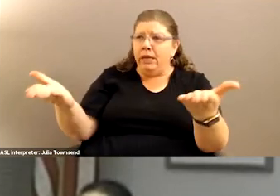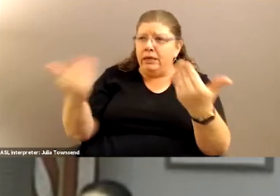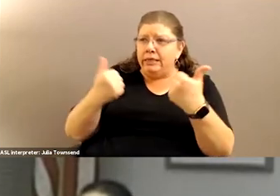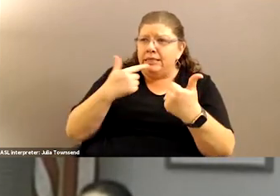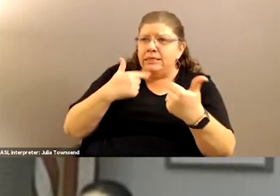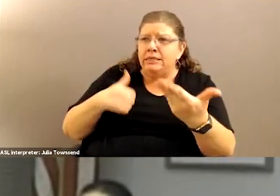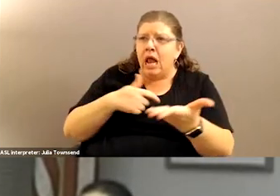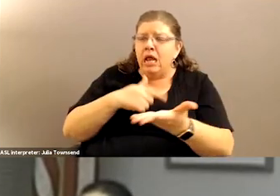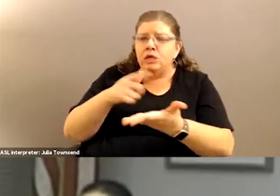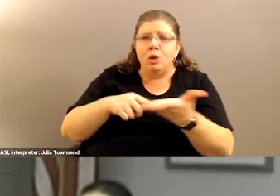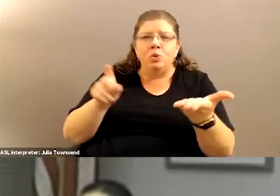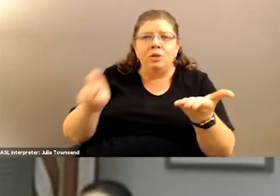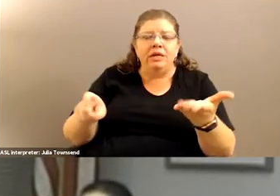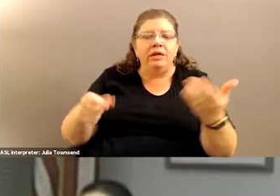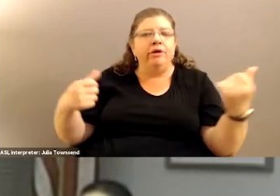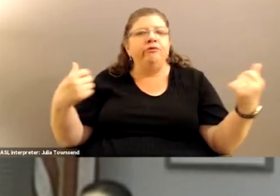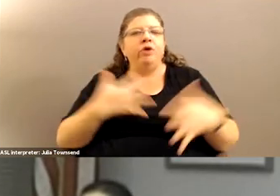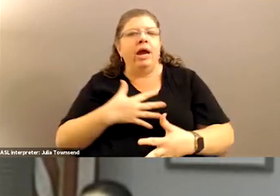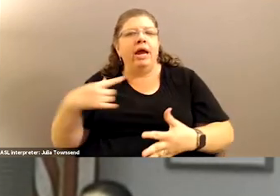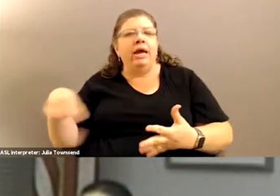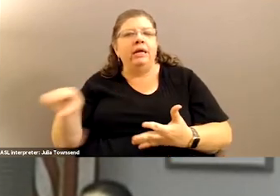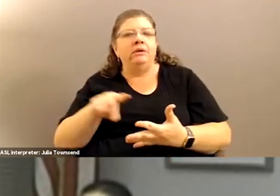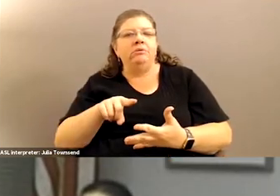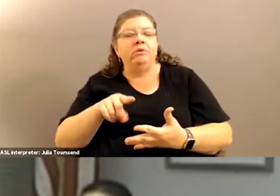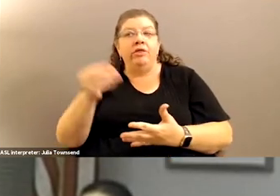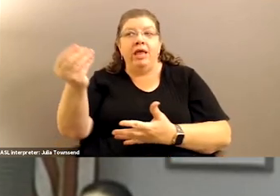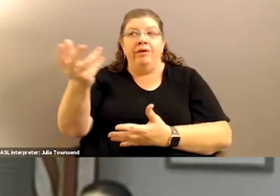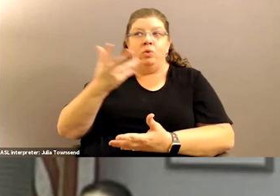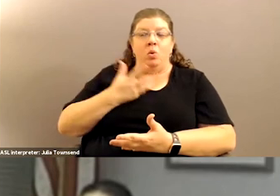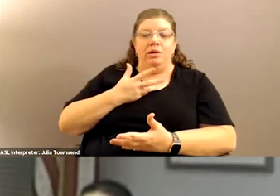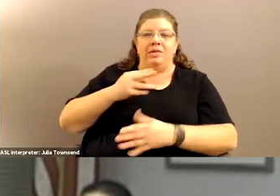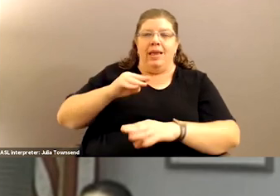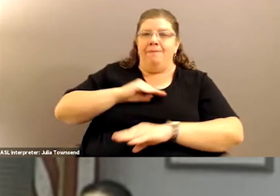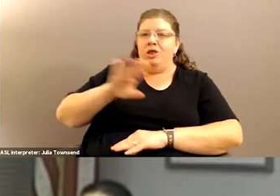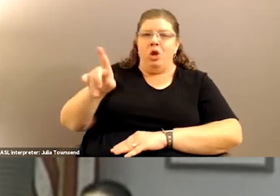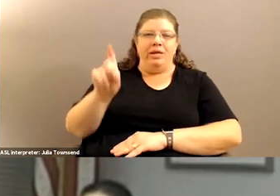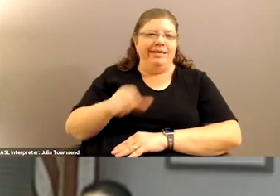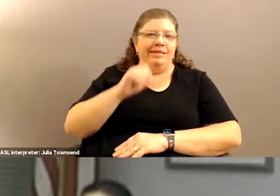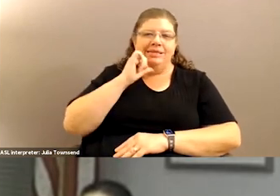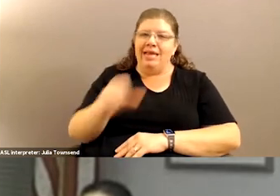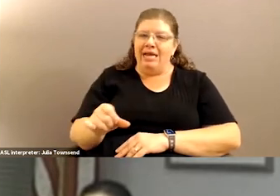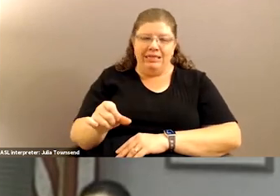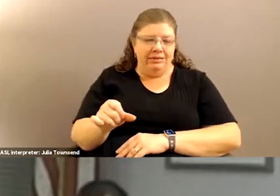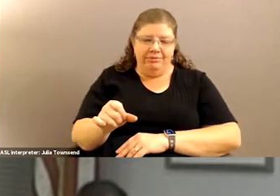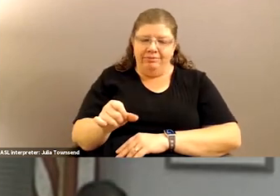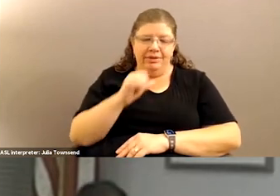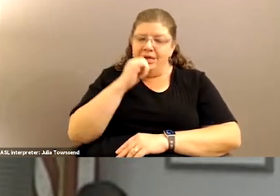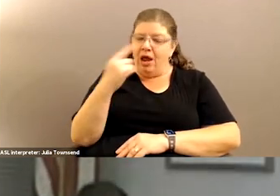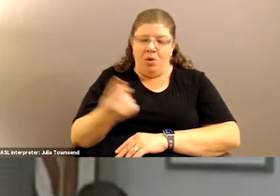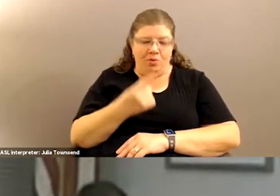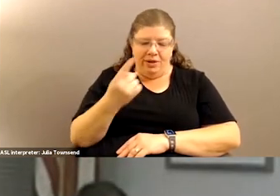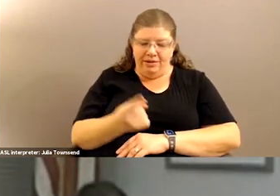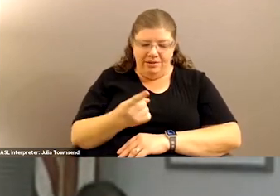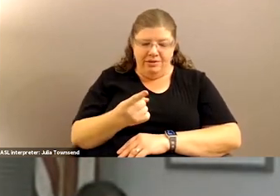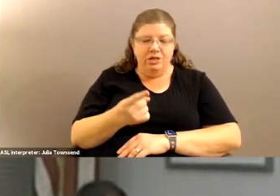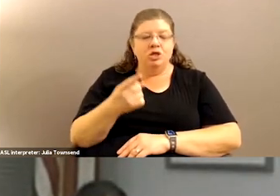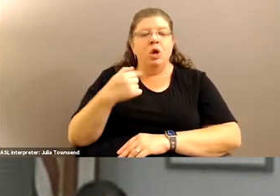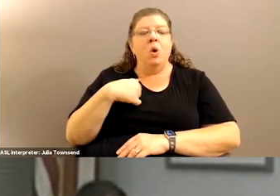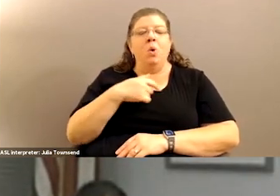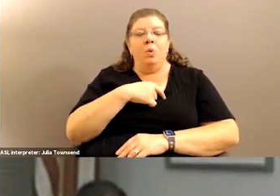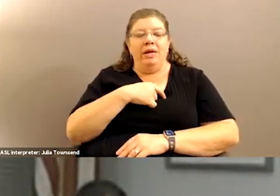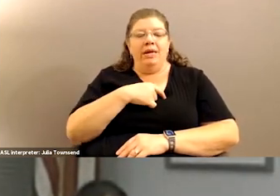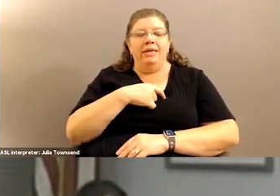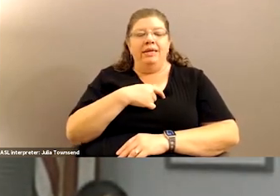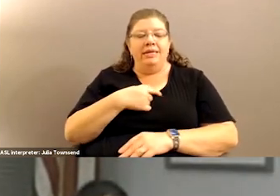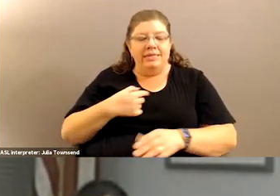need they've told us but we haven't always met that need and i think this is the opportunity that we need to step up and